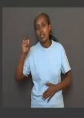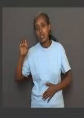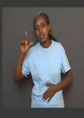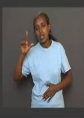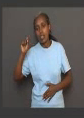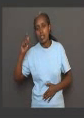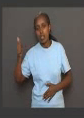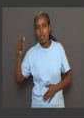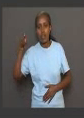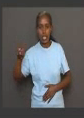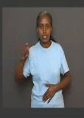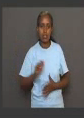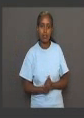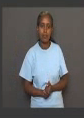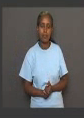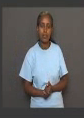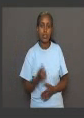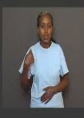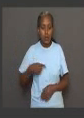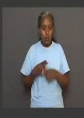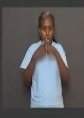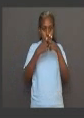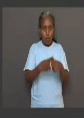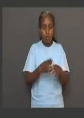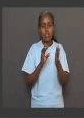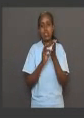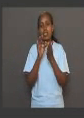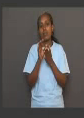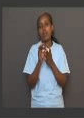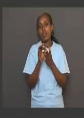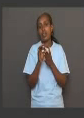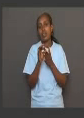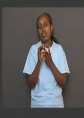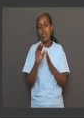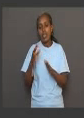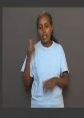x. We will call the number of